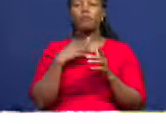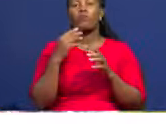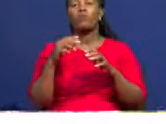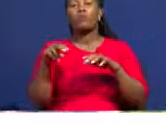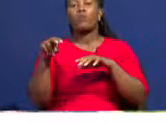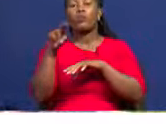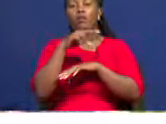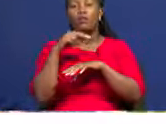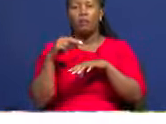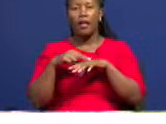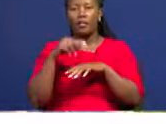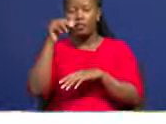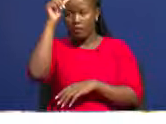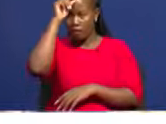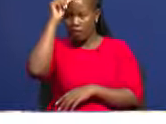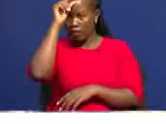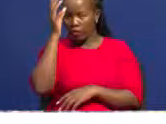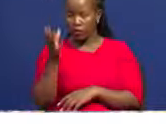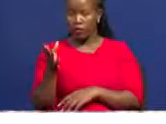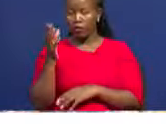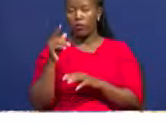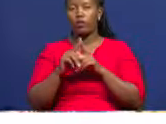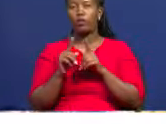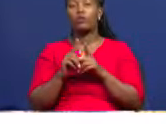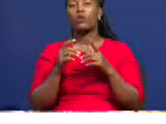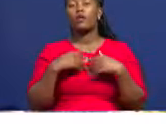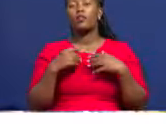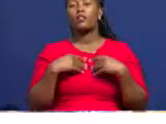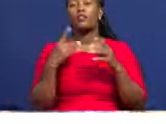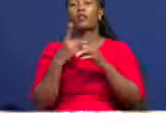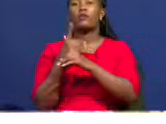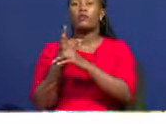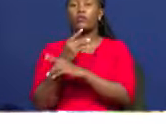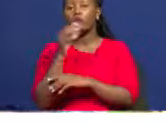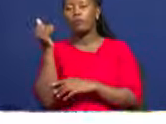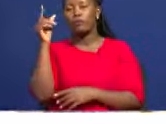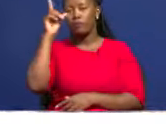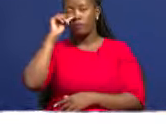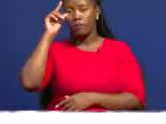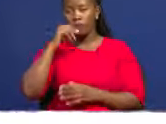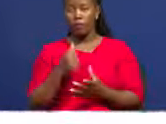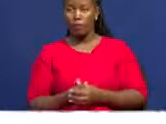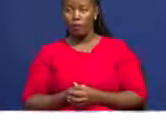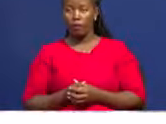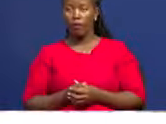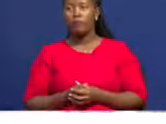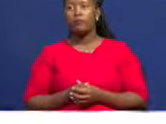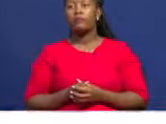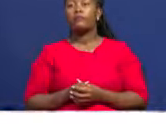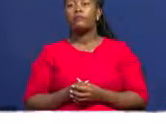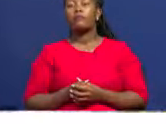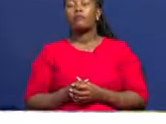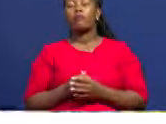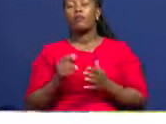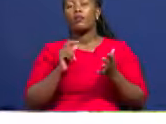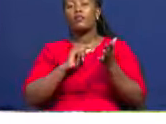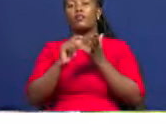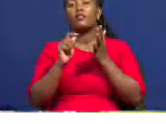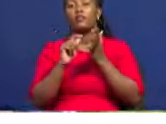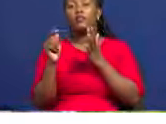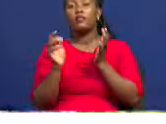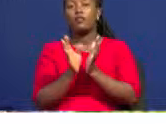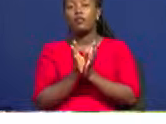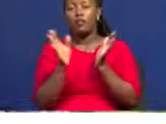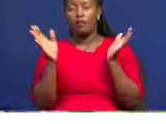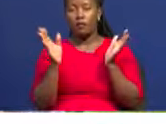and harvest the fruits of national government here in Mombasa. So why did you settle for the Secretary General position? Because we are meant to understand you wanted